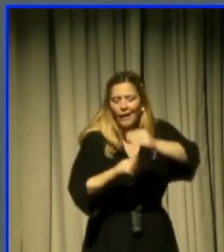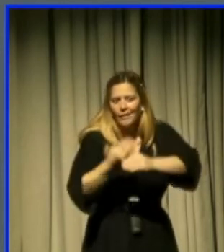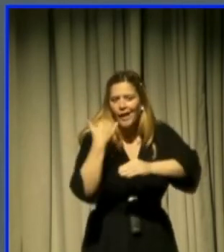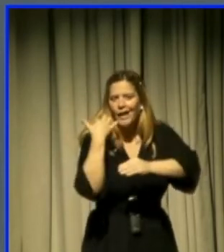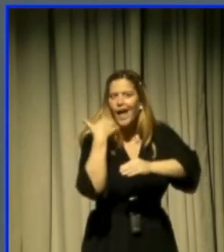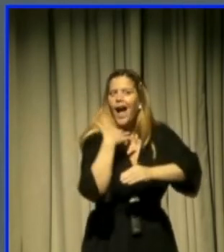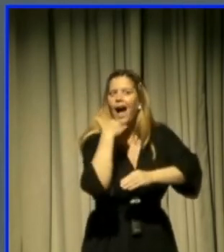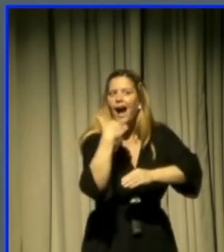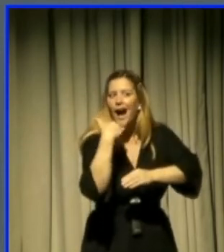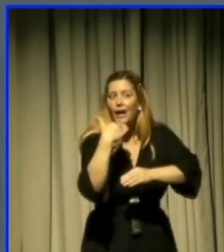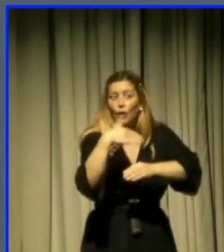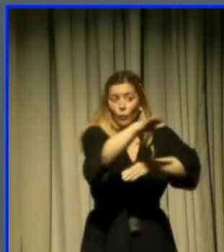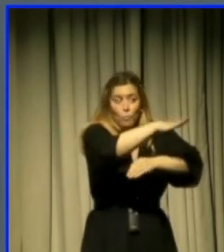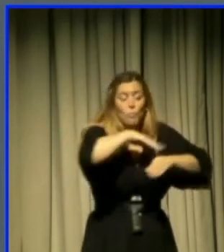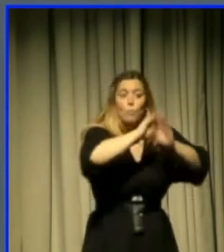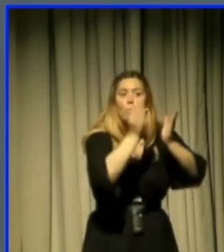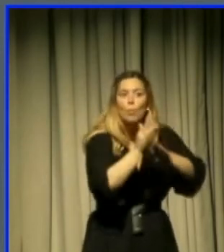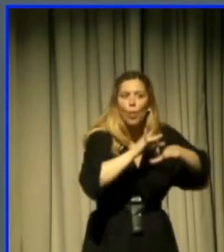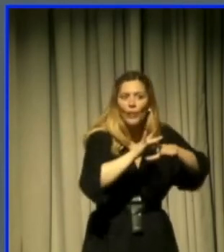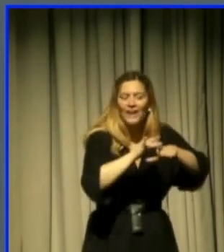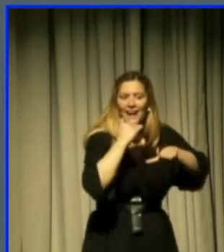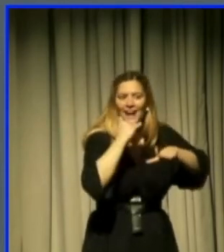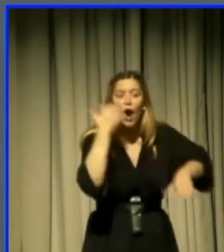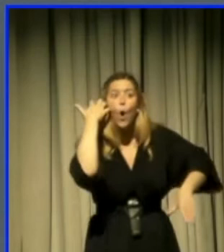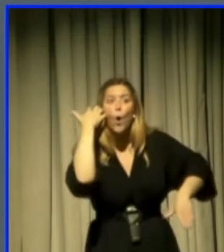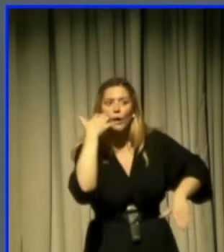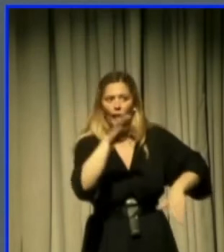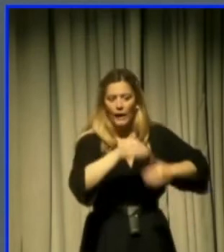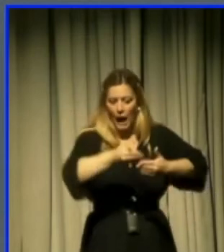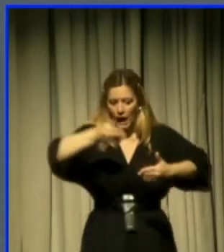you agree, AI might be of help.